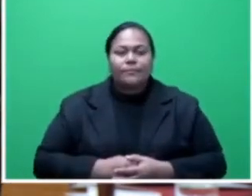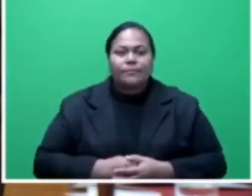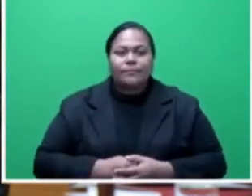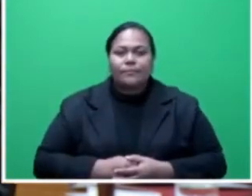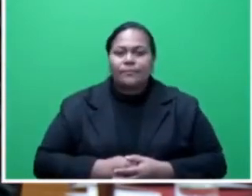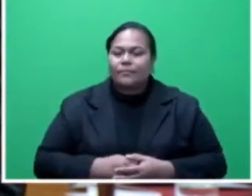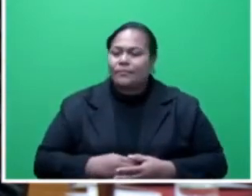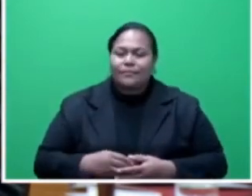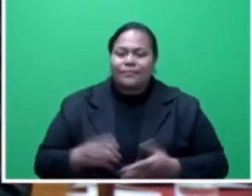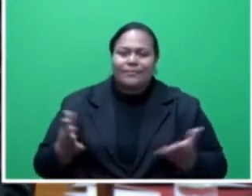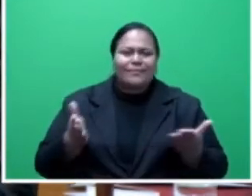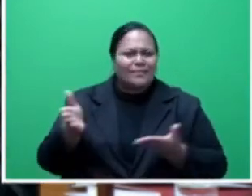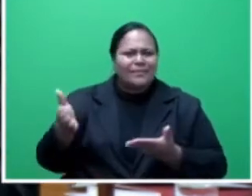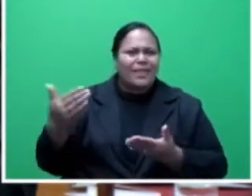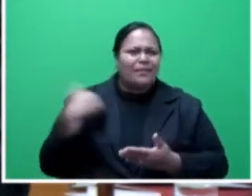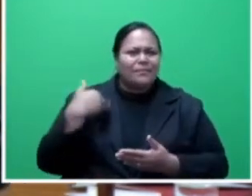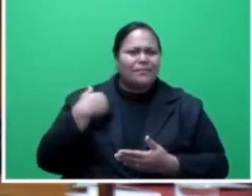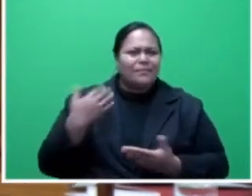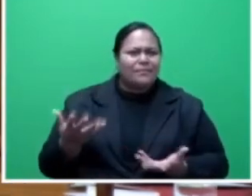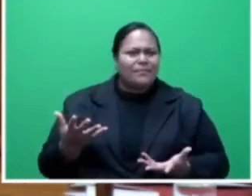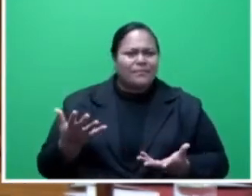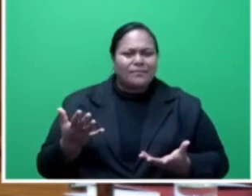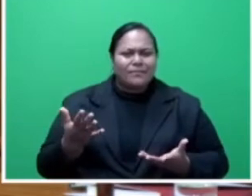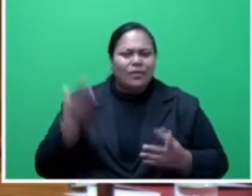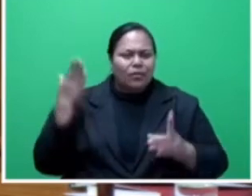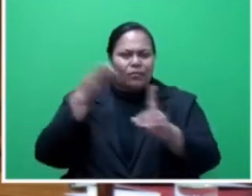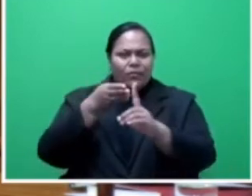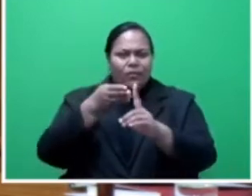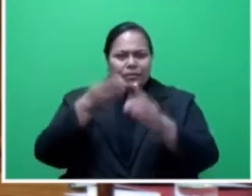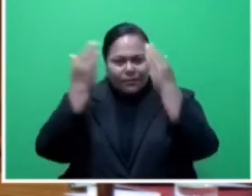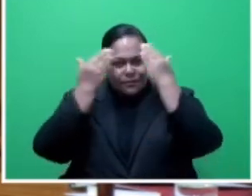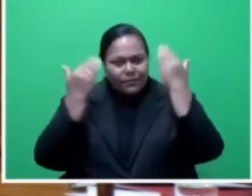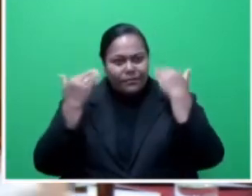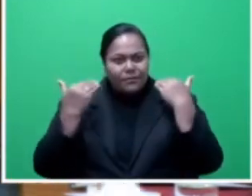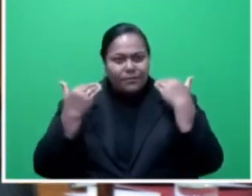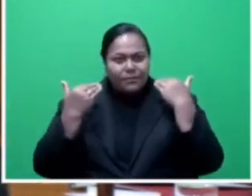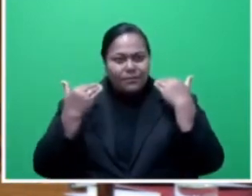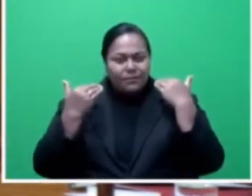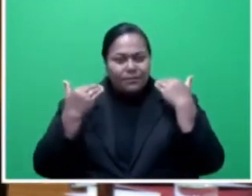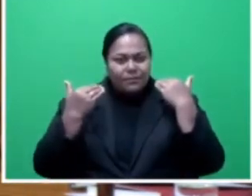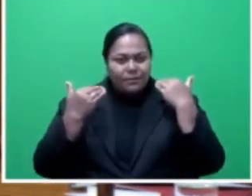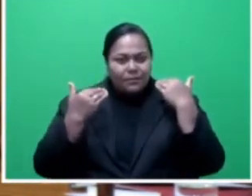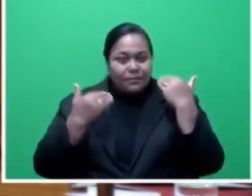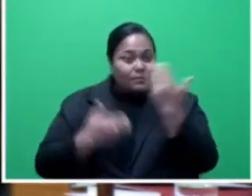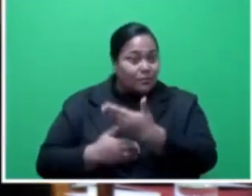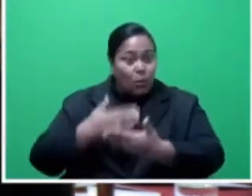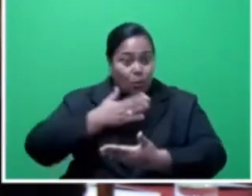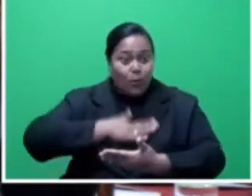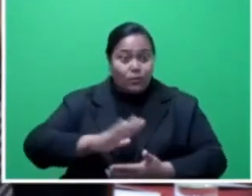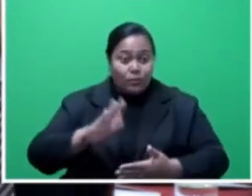sir. Address the chair. It's interrupting. I want to make sure that